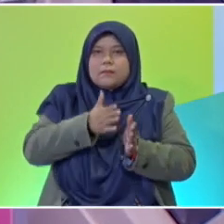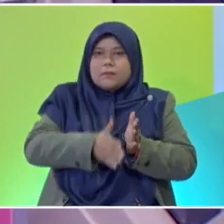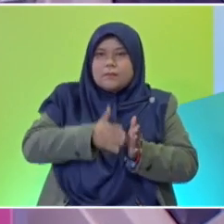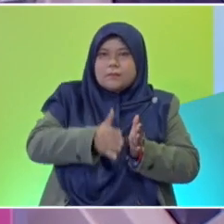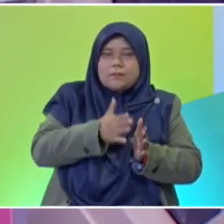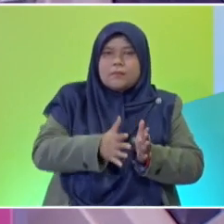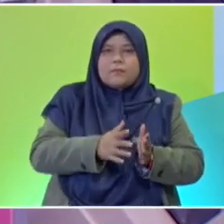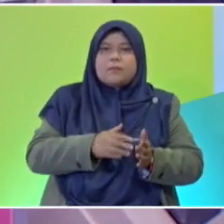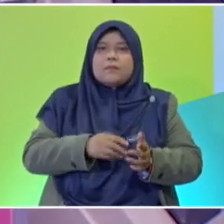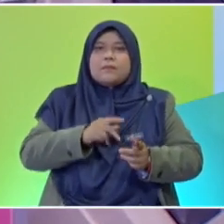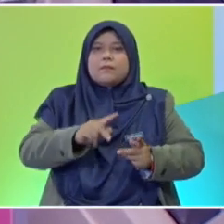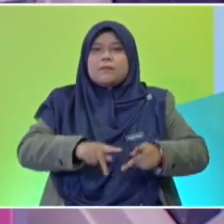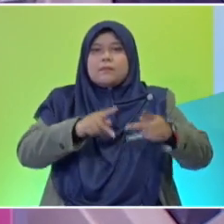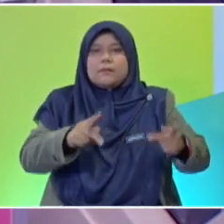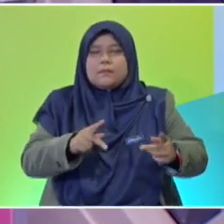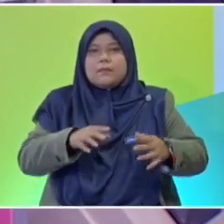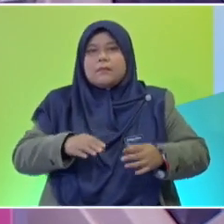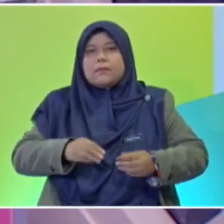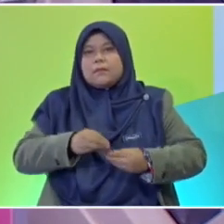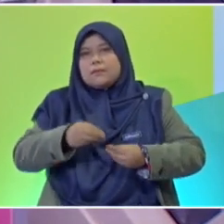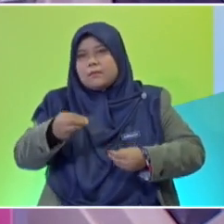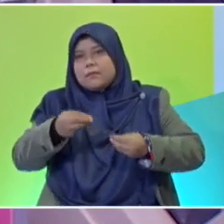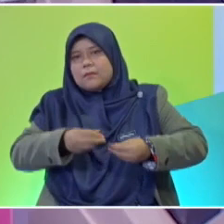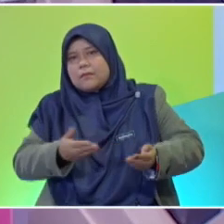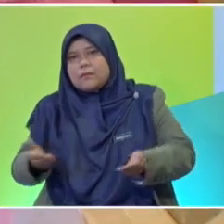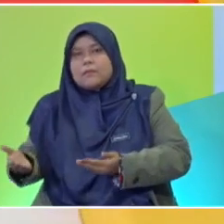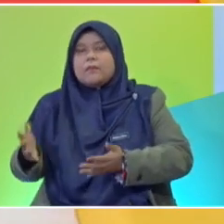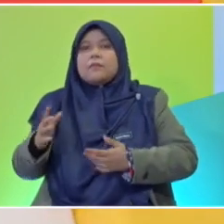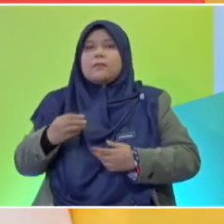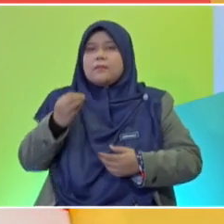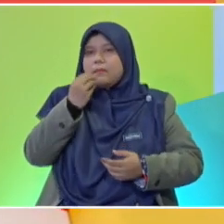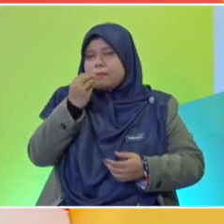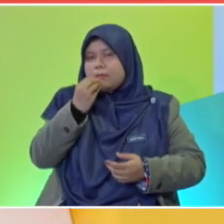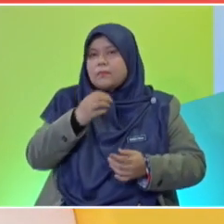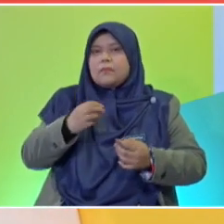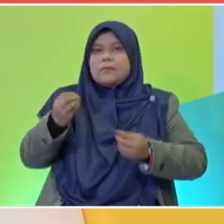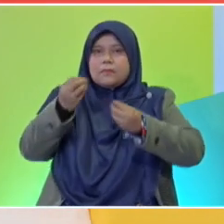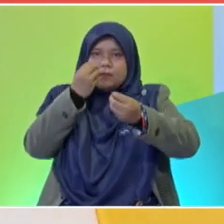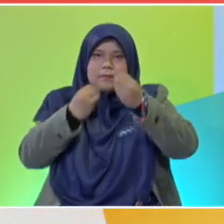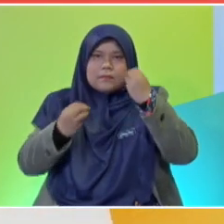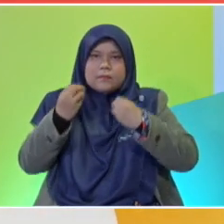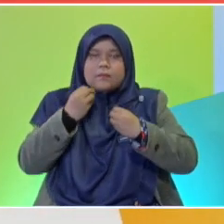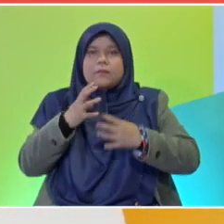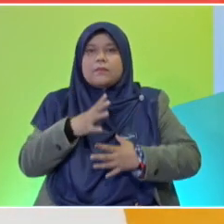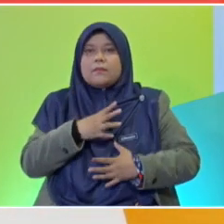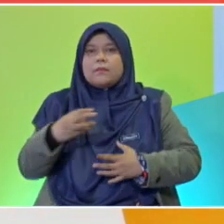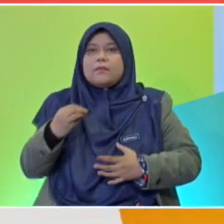transport, it will bring food, nutrients, it will bring oxygen, and also